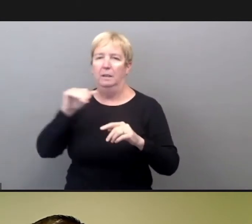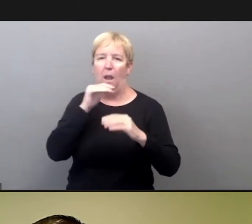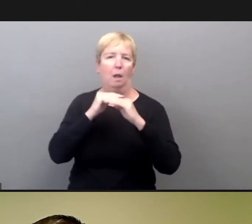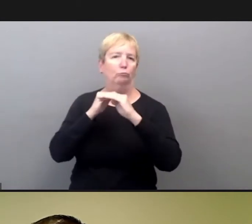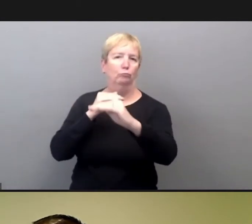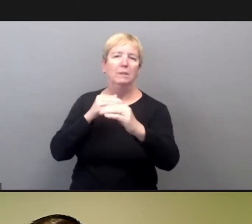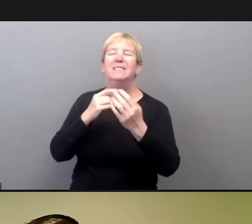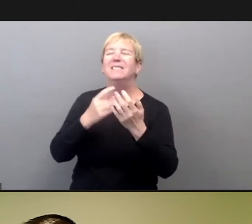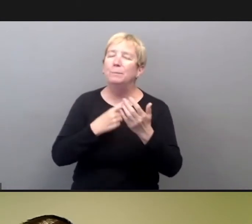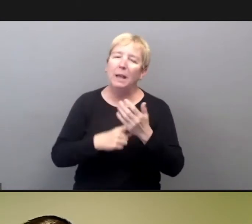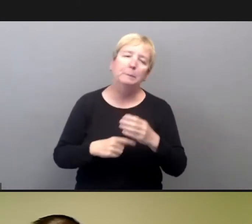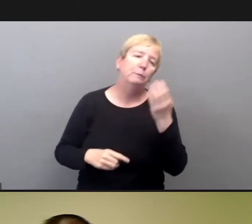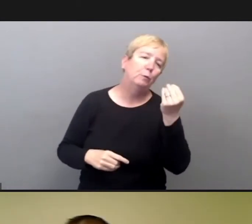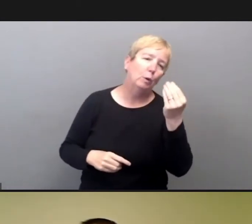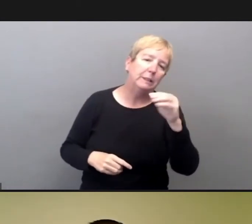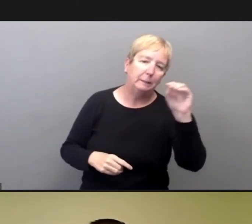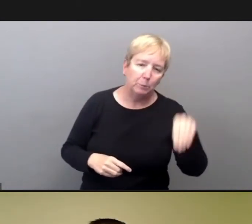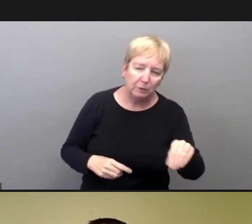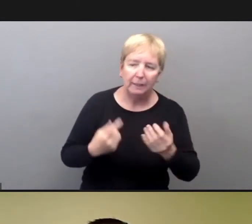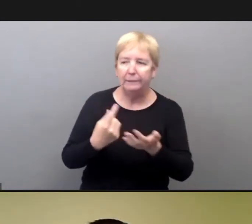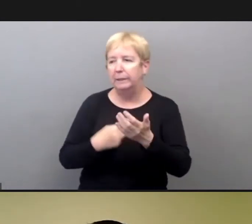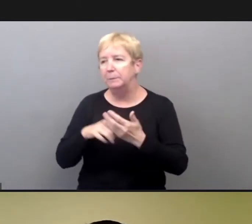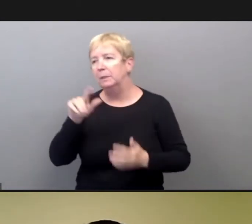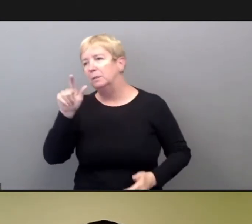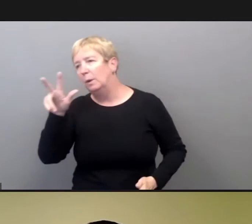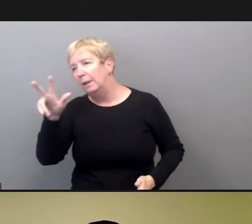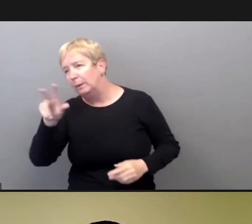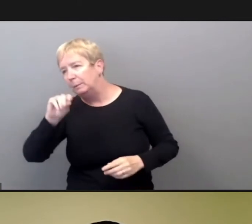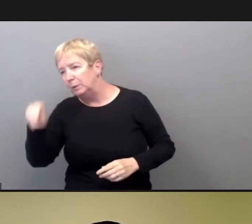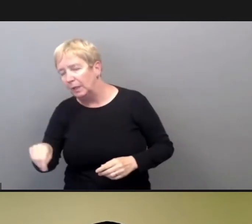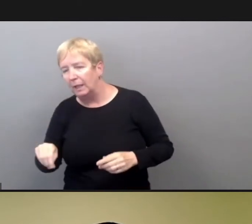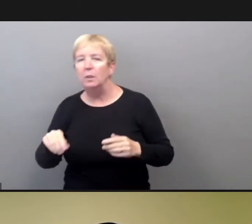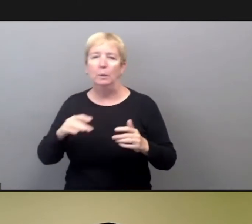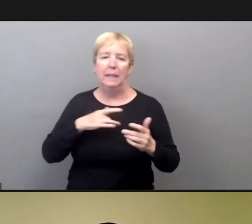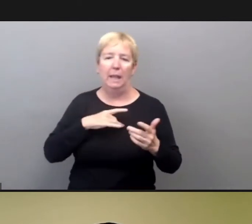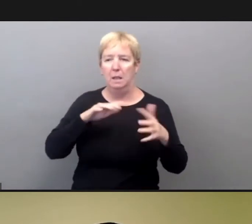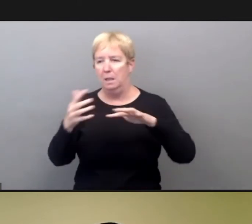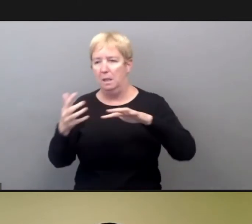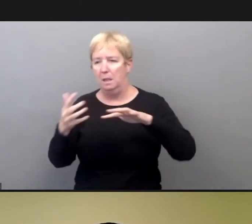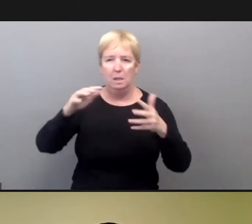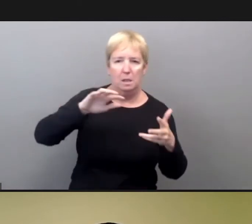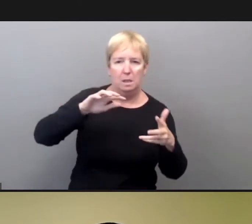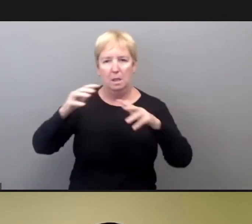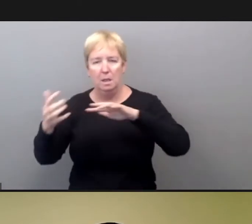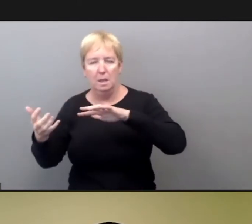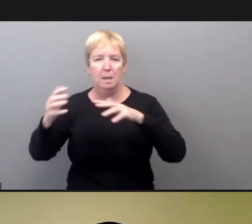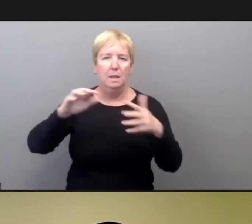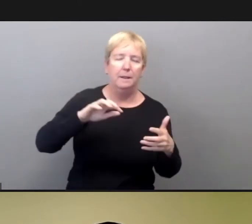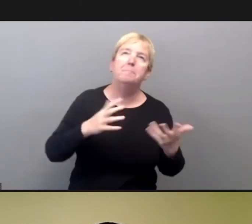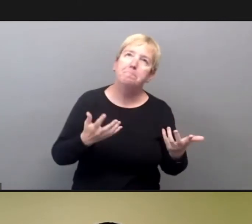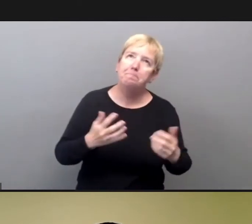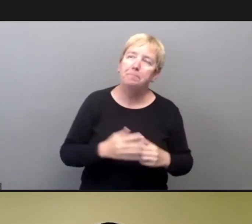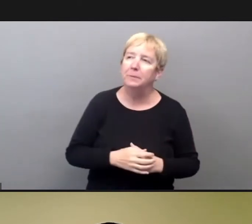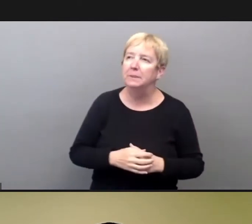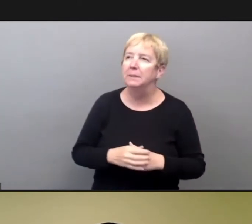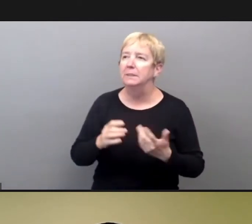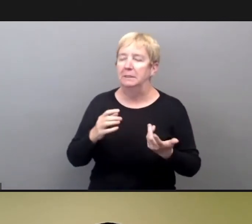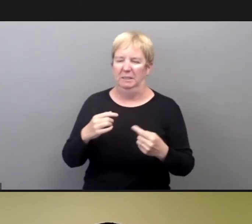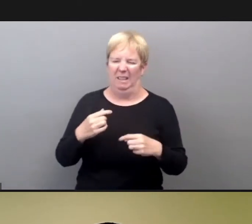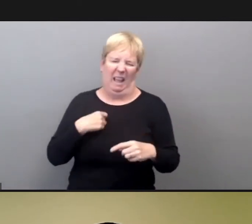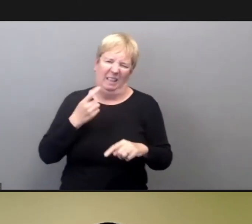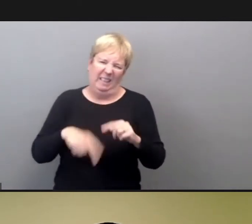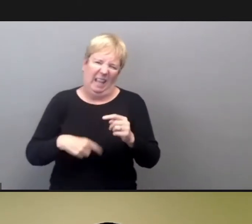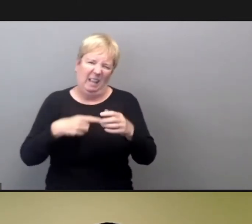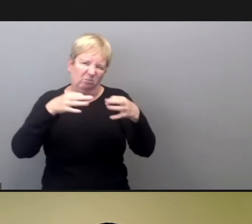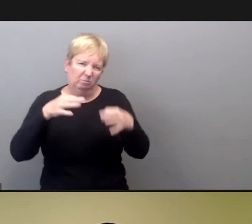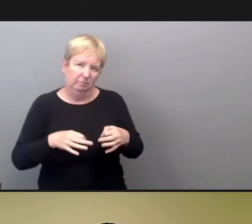these 23%, but it tends to go back and forth. So I can't really comment on just the difference between 2 weeks, but I will